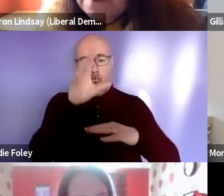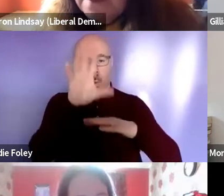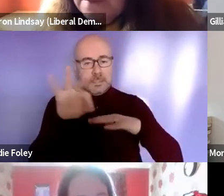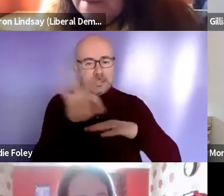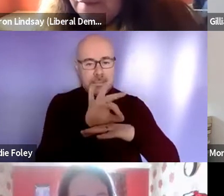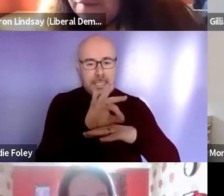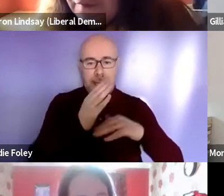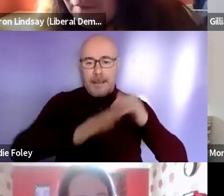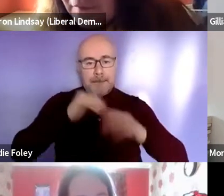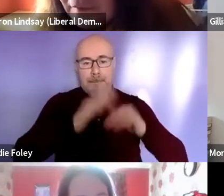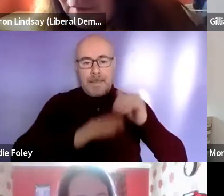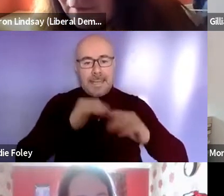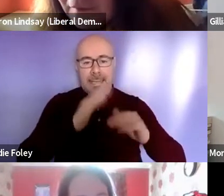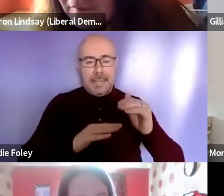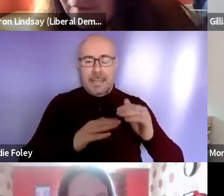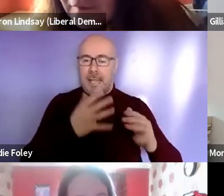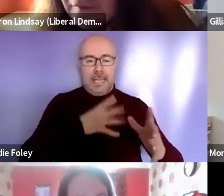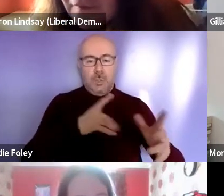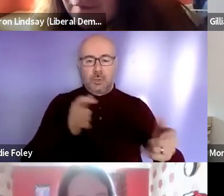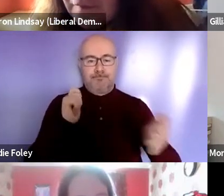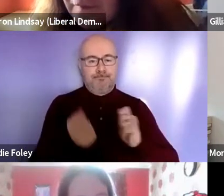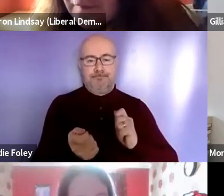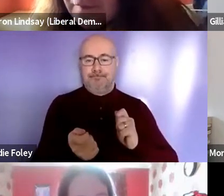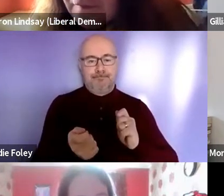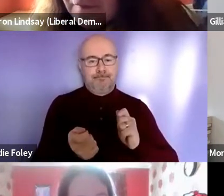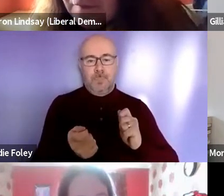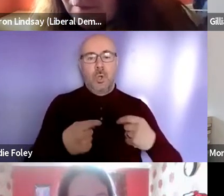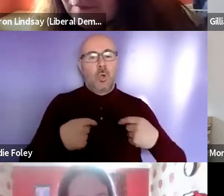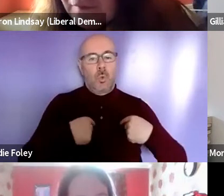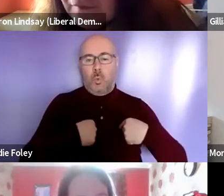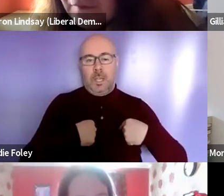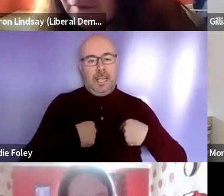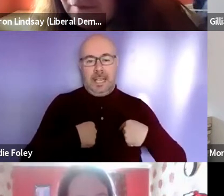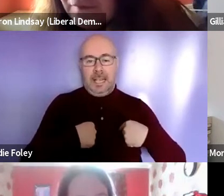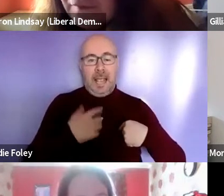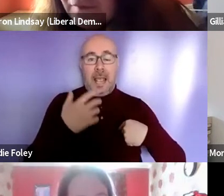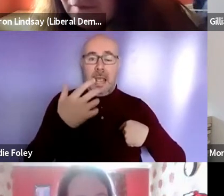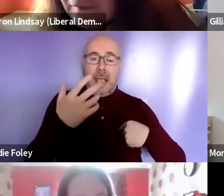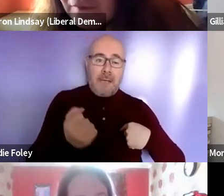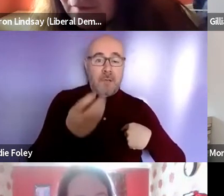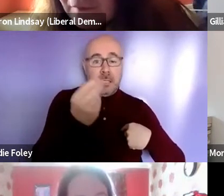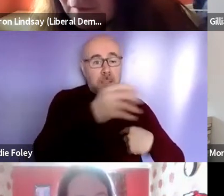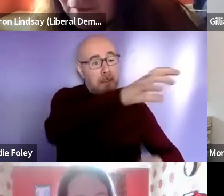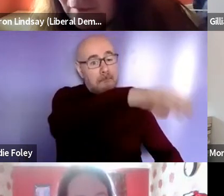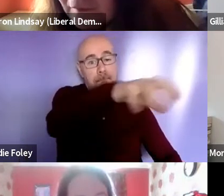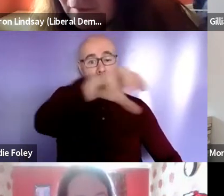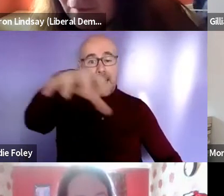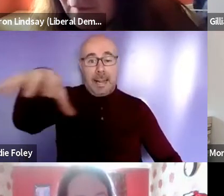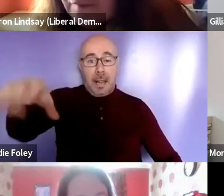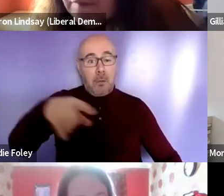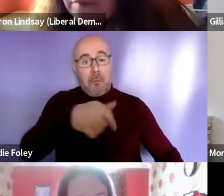design, really. We might have individual projects that work well, but it's just not baked into how we